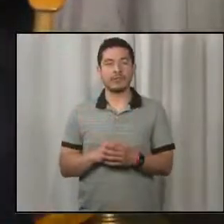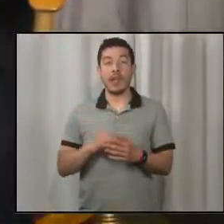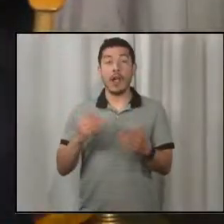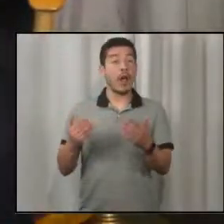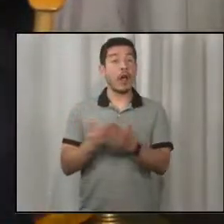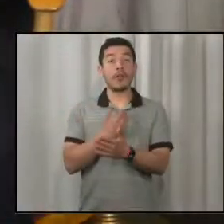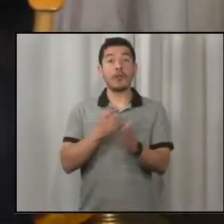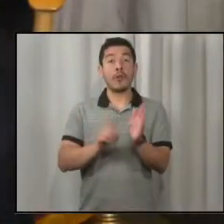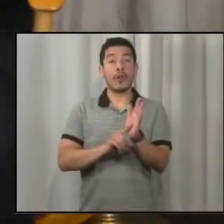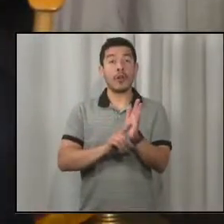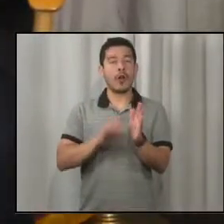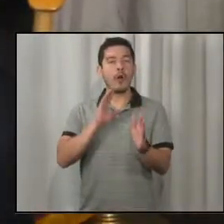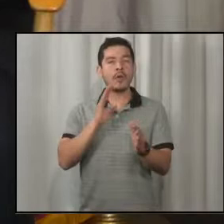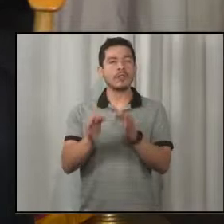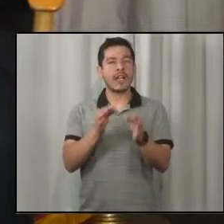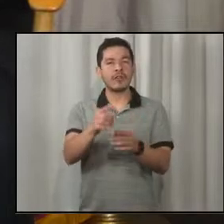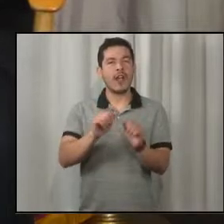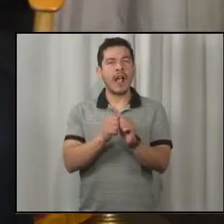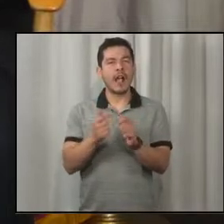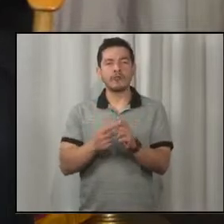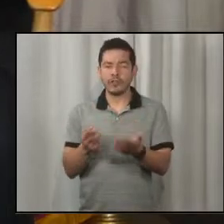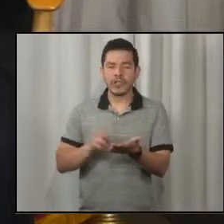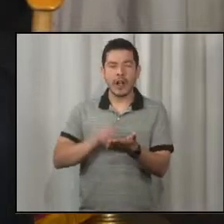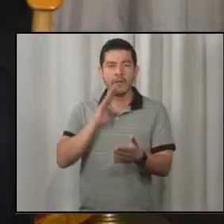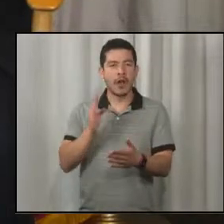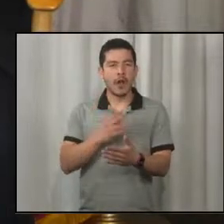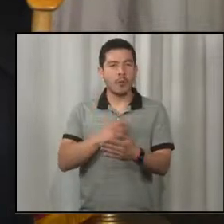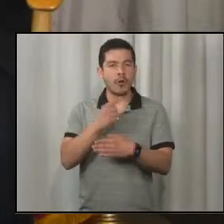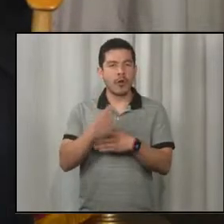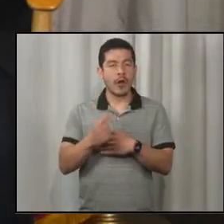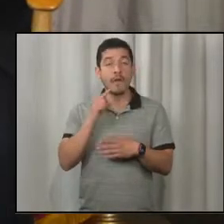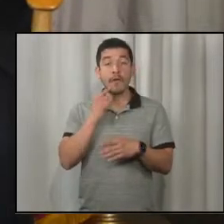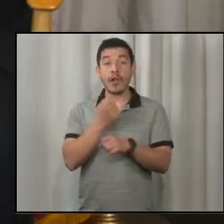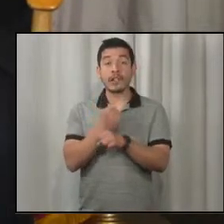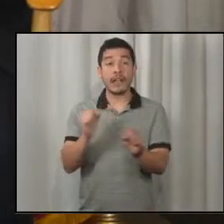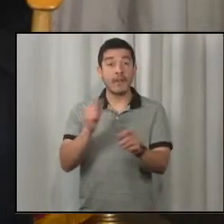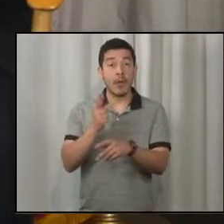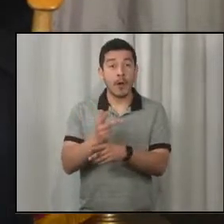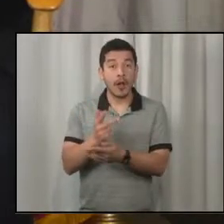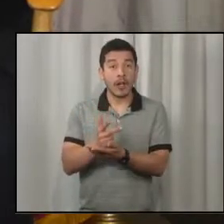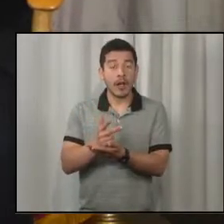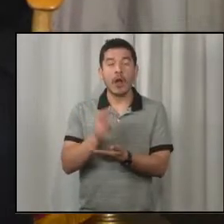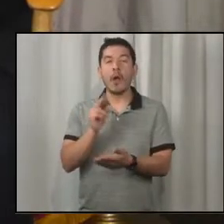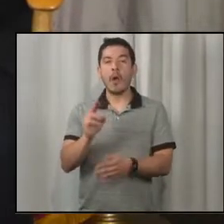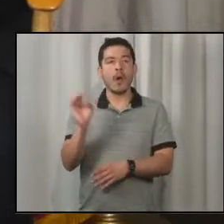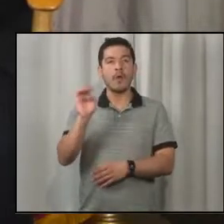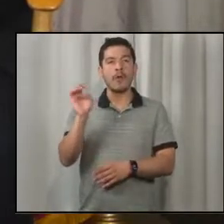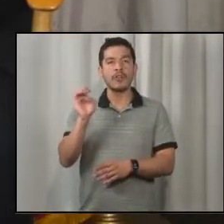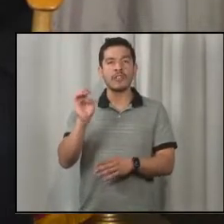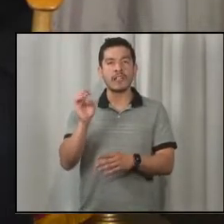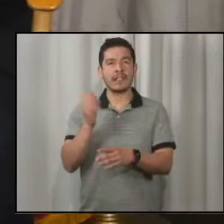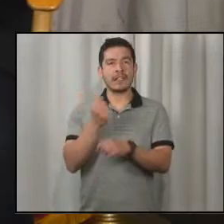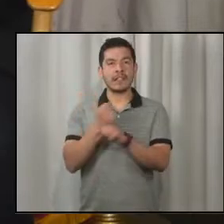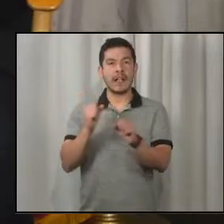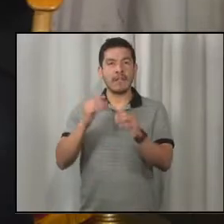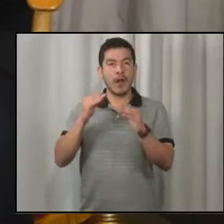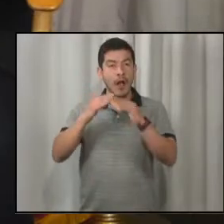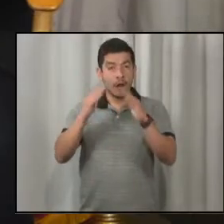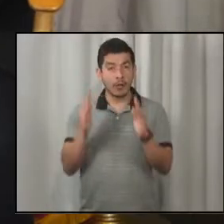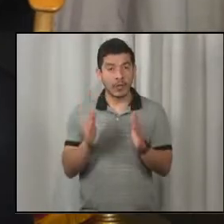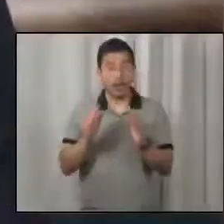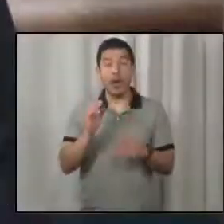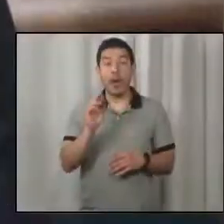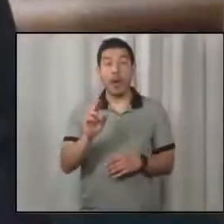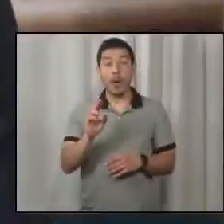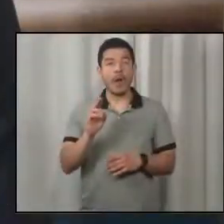alerts will tell you how to sign up for programs such as safe parking or emergency shelters, and the alerts for dangerous or inclement